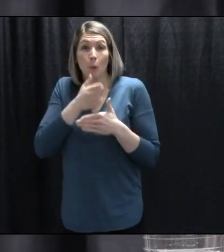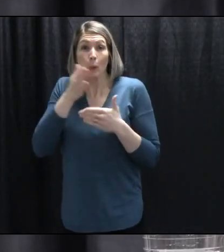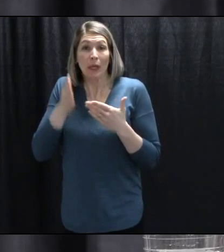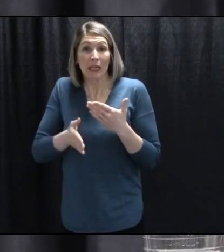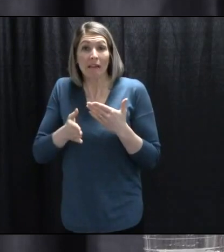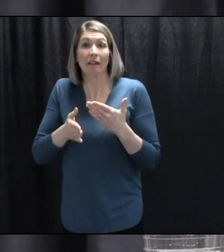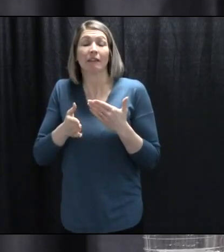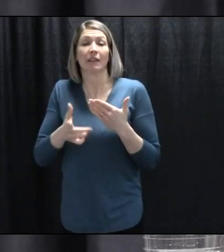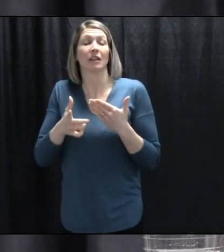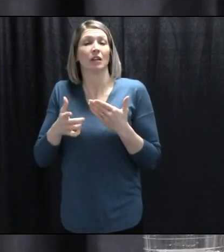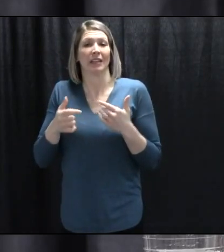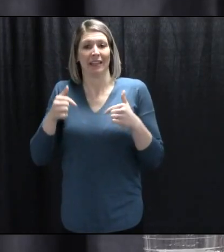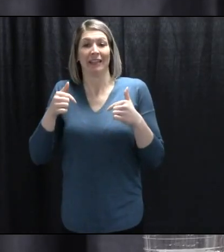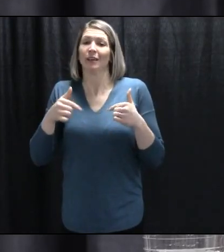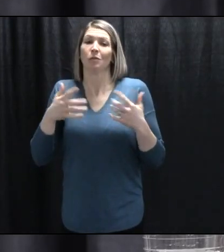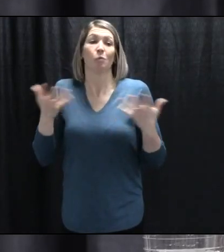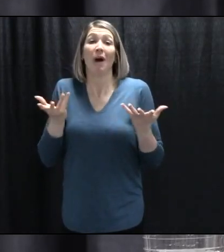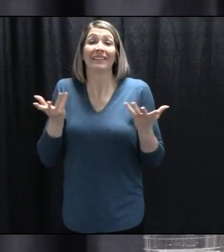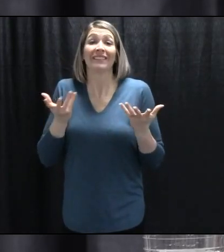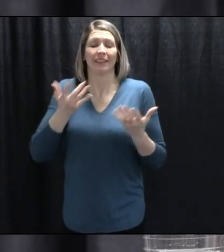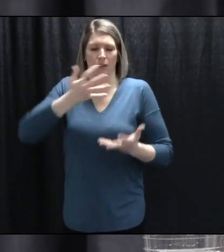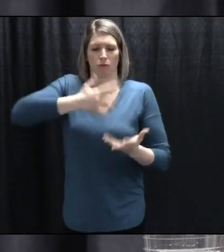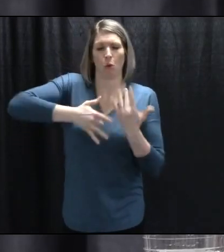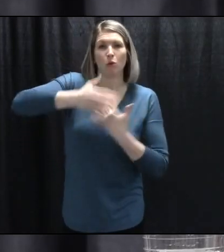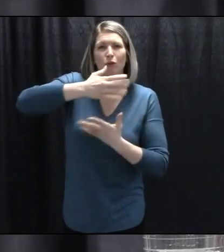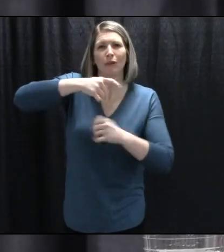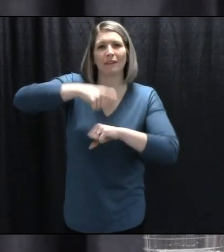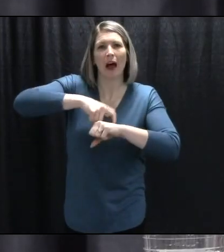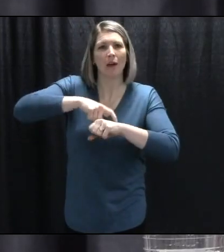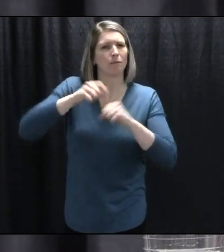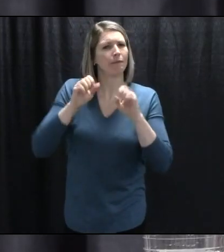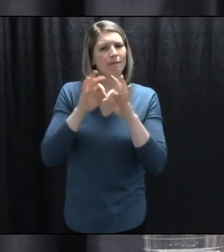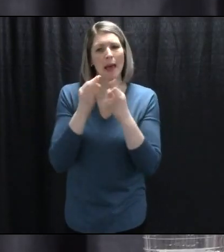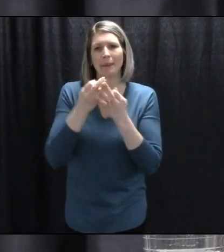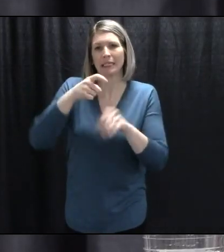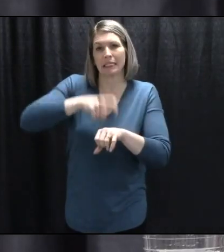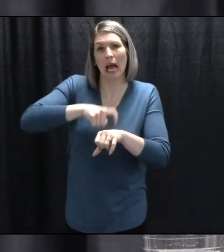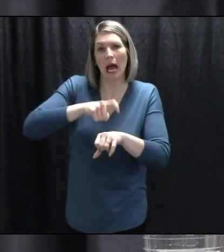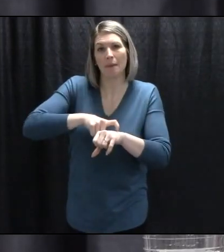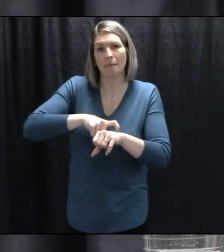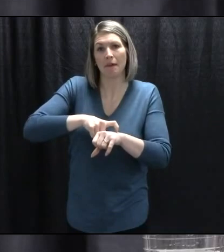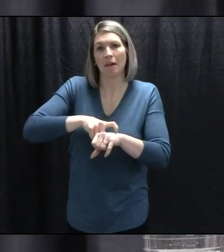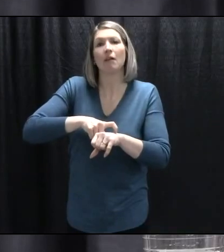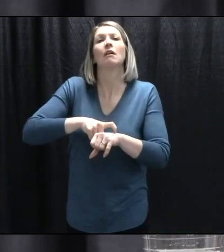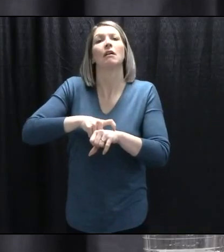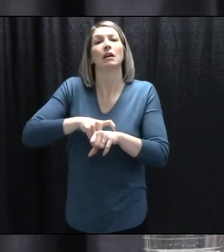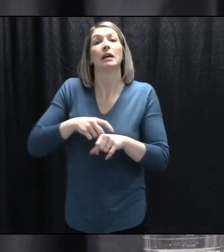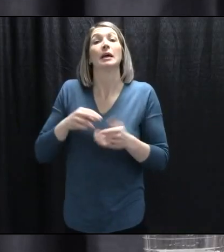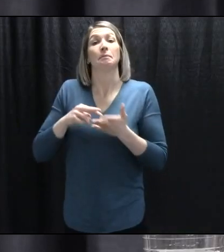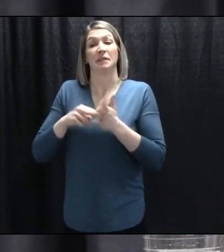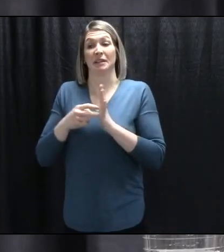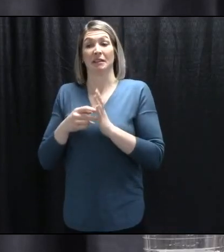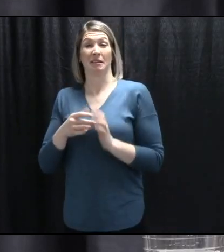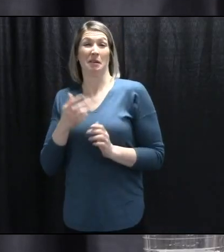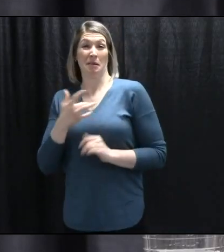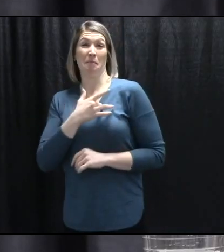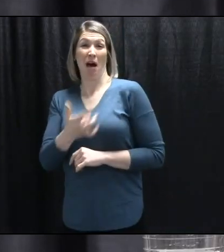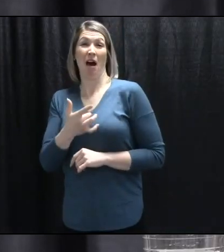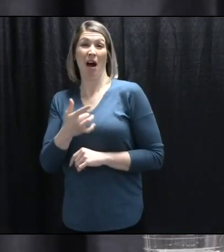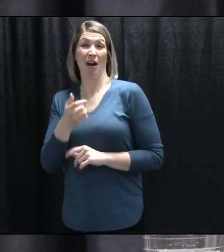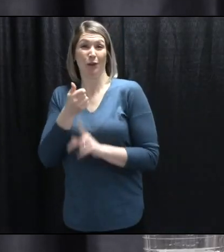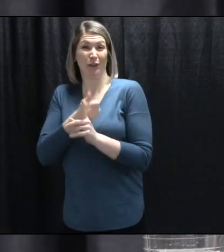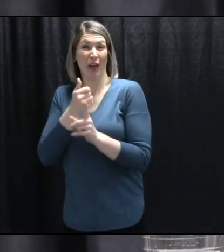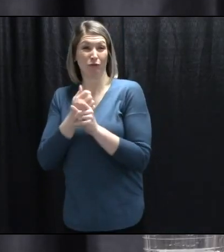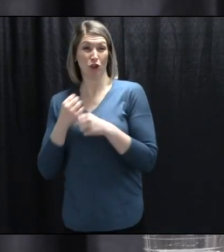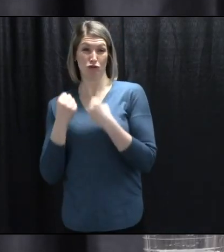and sociable province, and you only have to be on the roads on Holy Thursday to see the amount of traffic